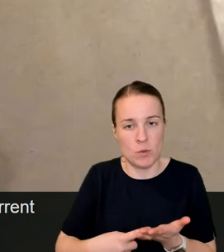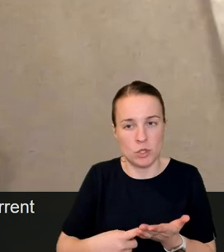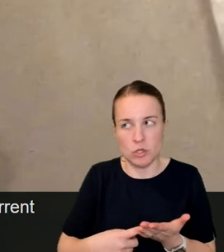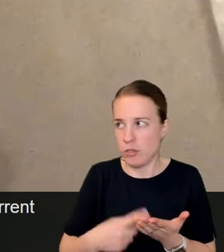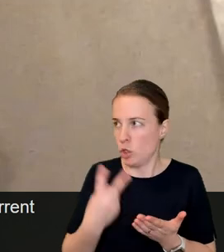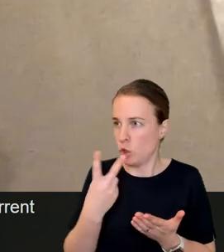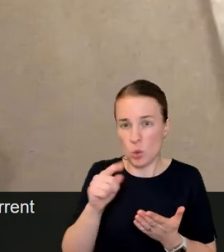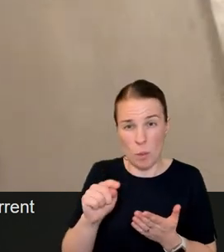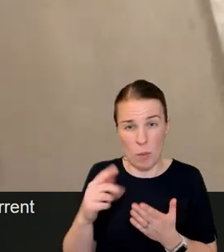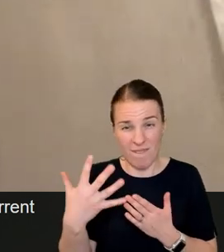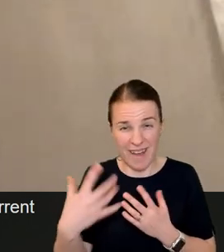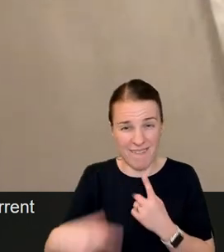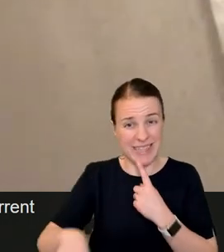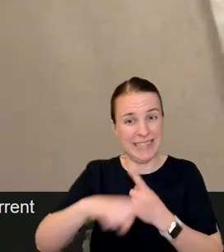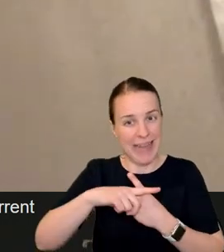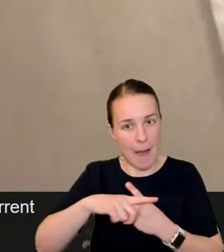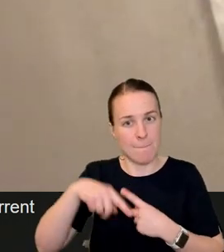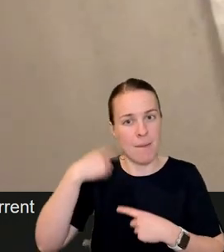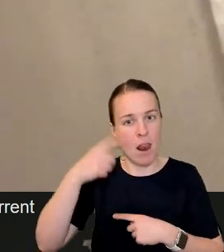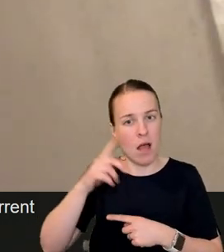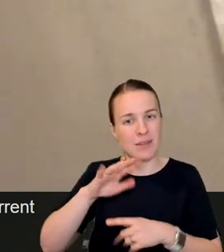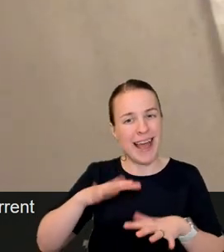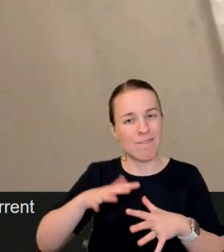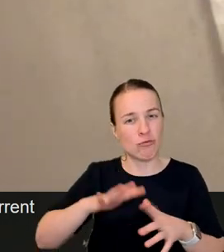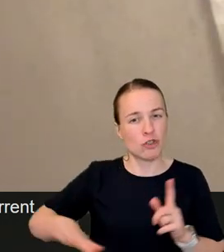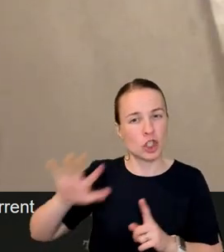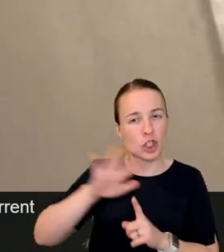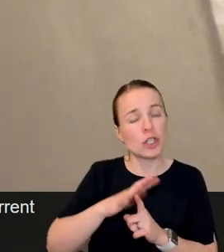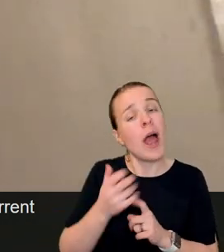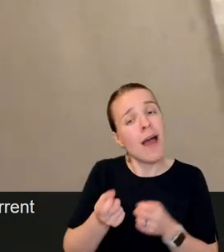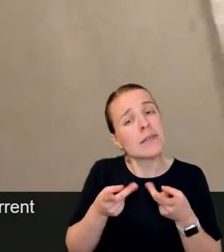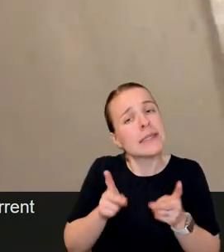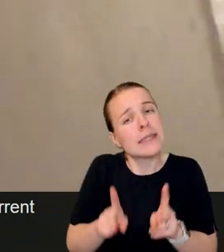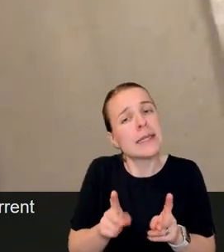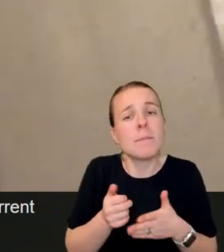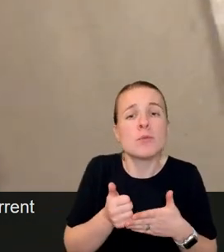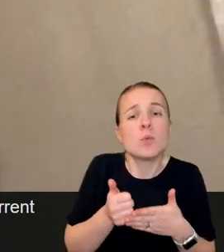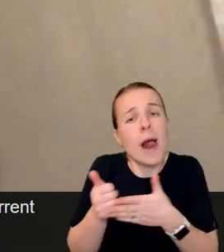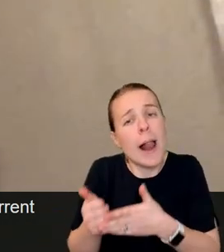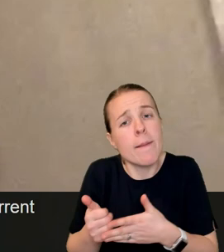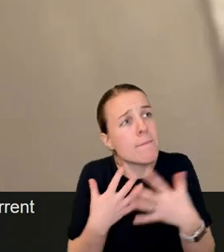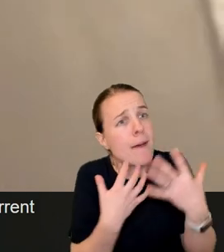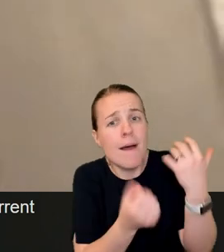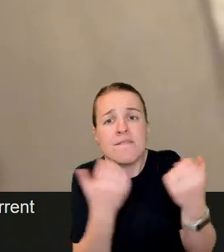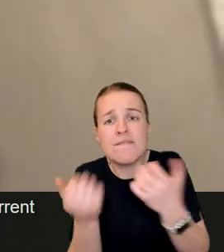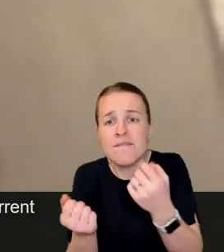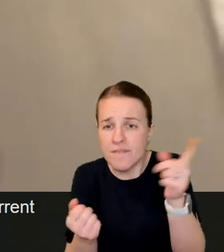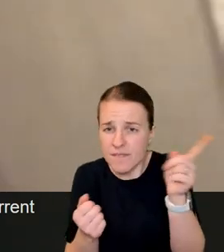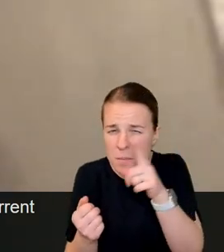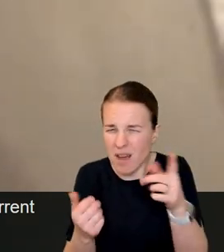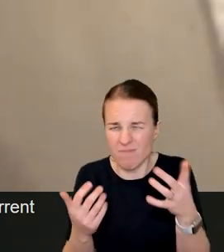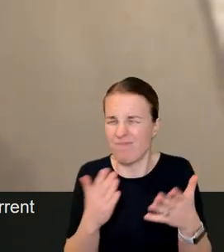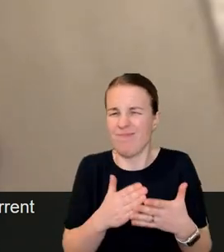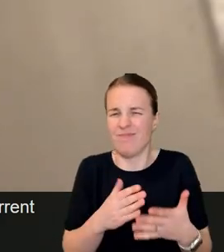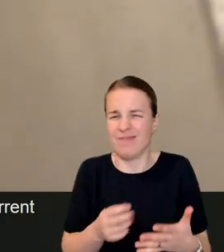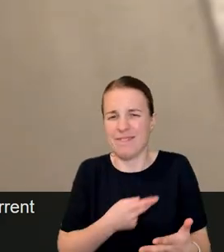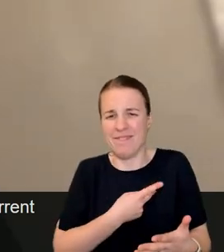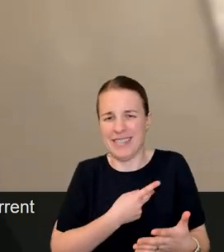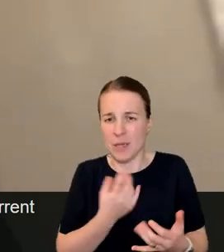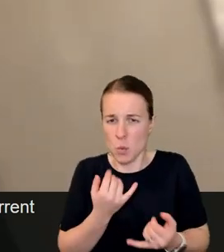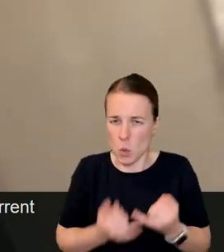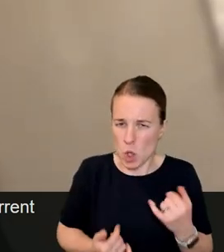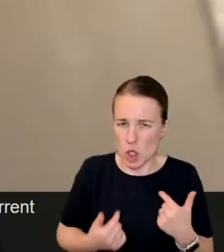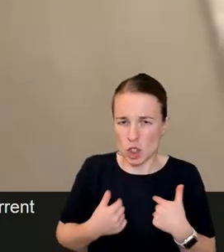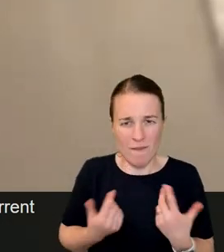outer London average. There are schemes to try and help, which end up making you worse off with little that